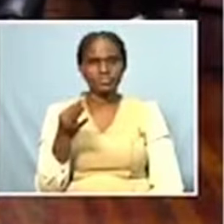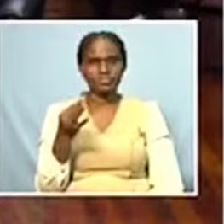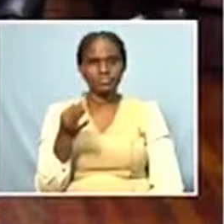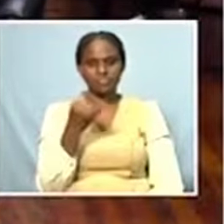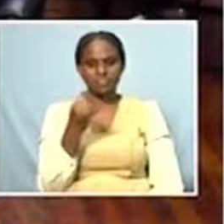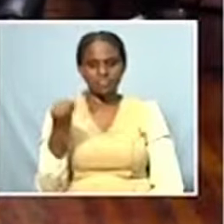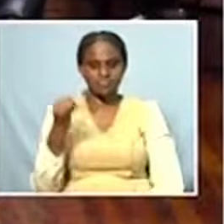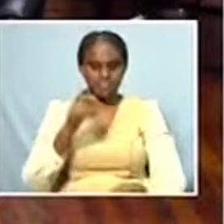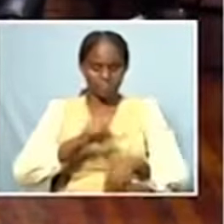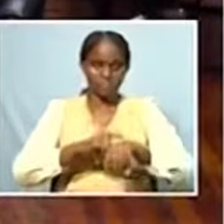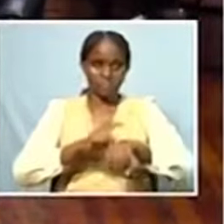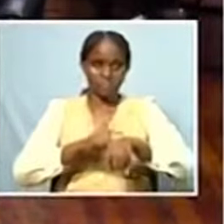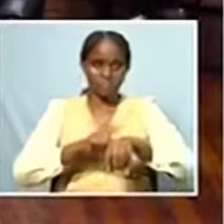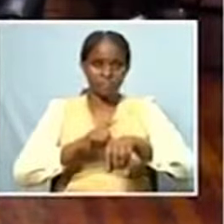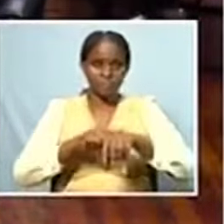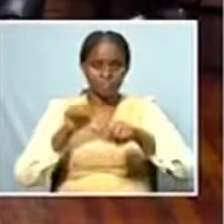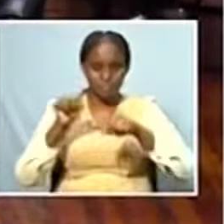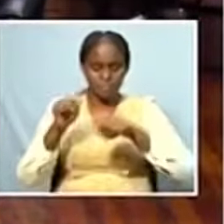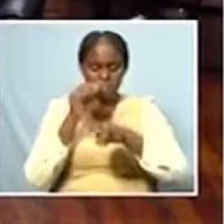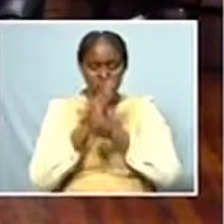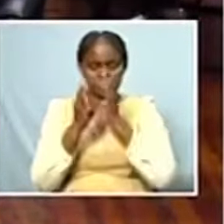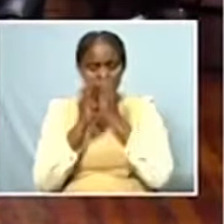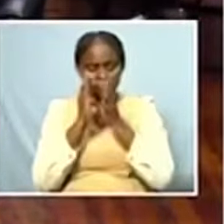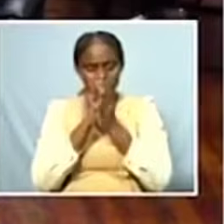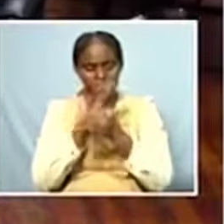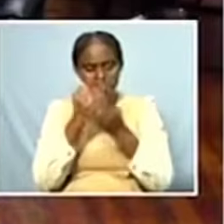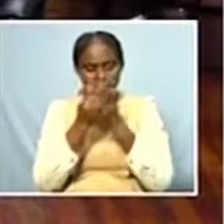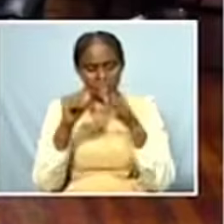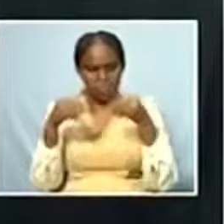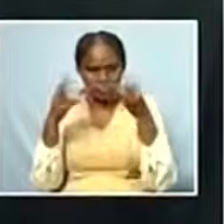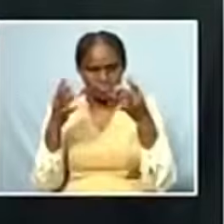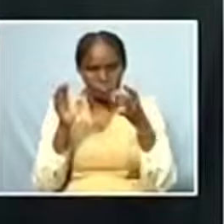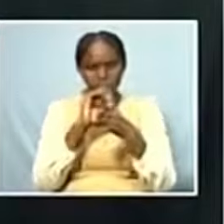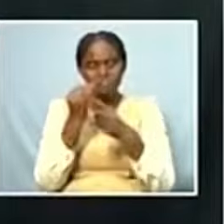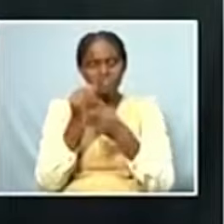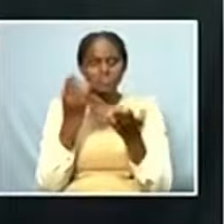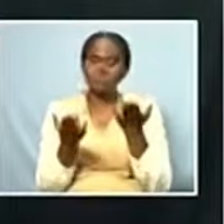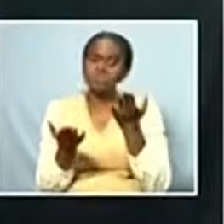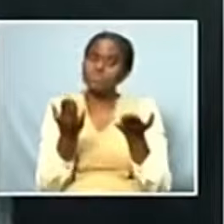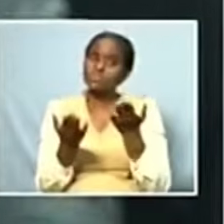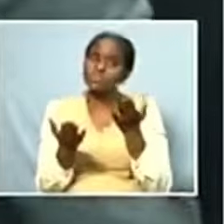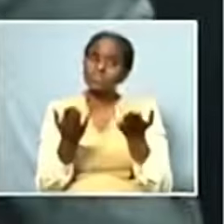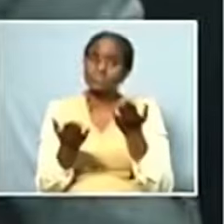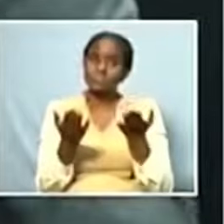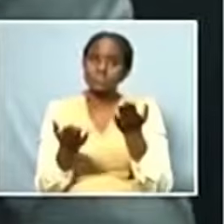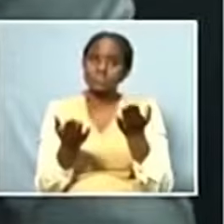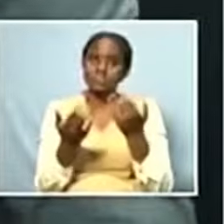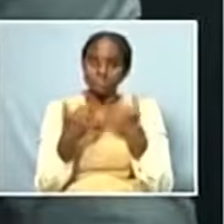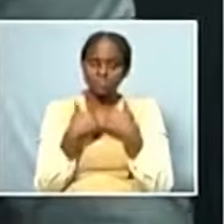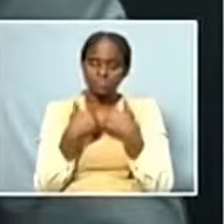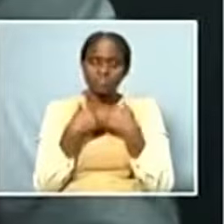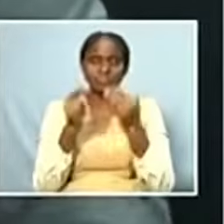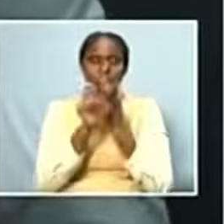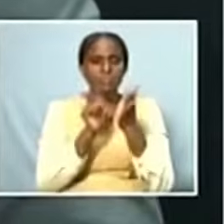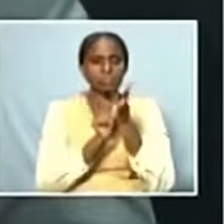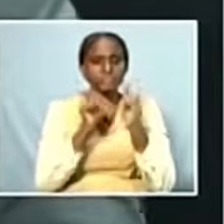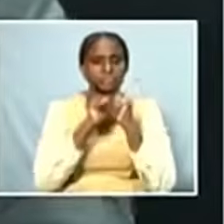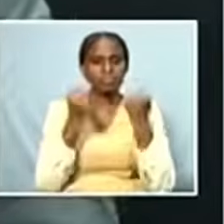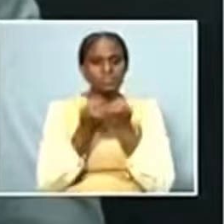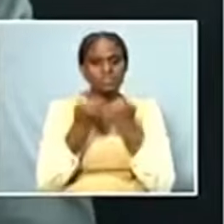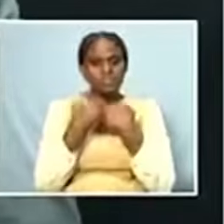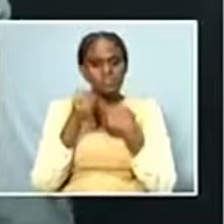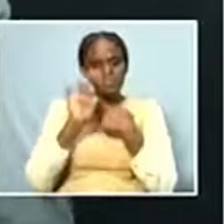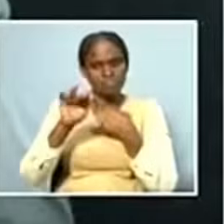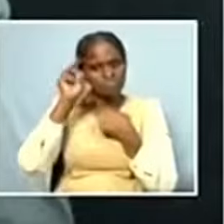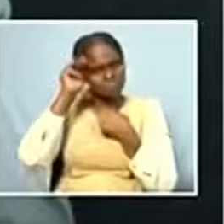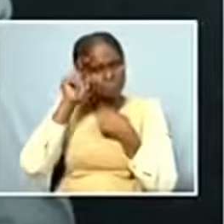at the time that these contracts were being given, or maybe do you have legal team at the